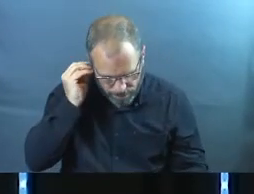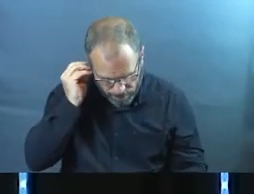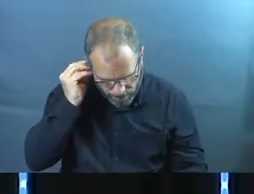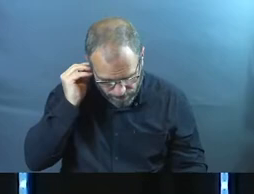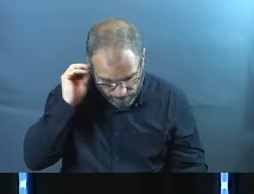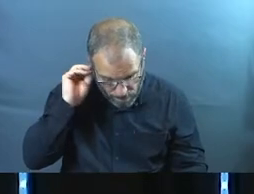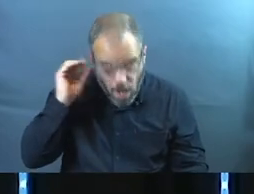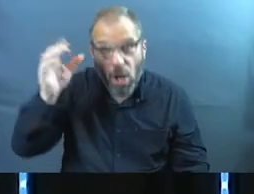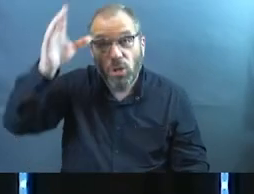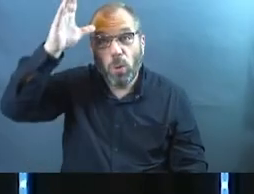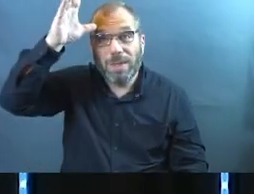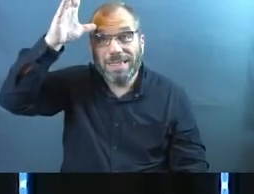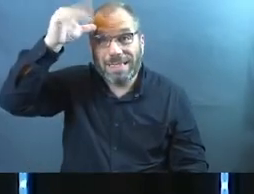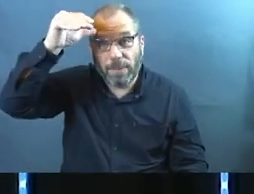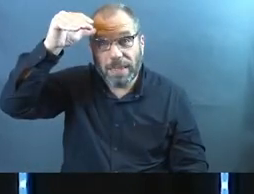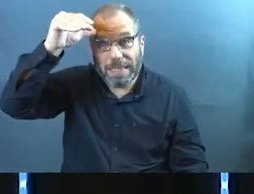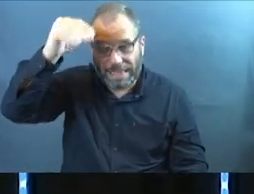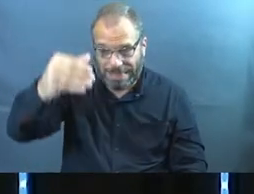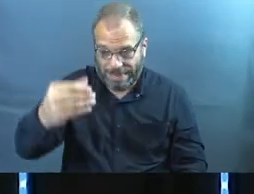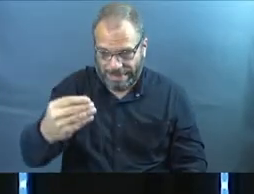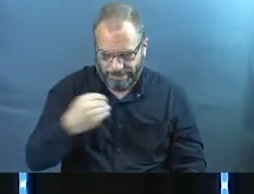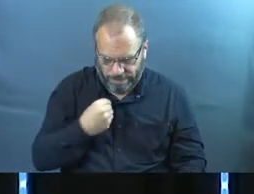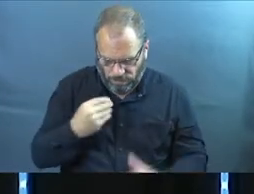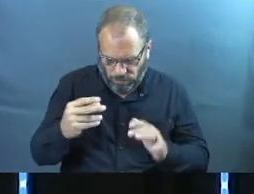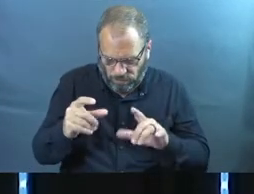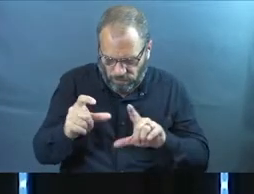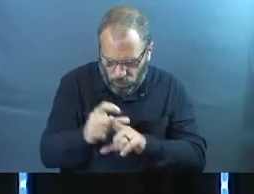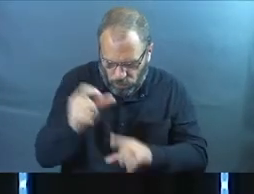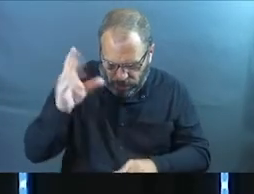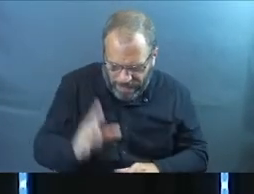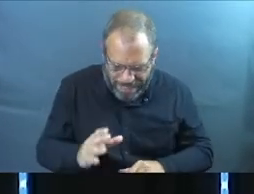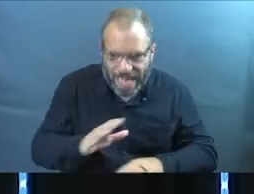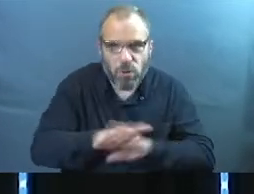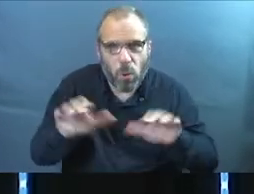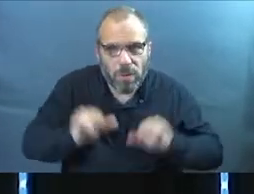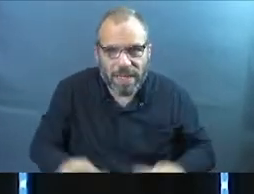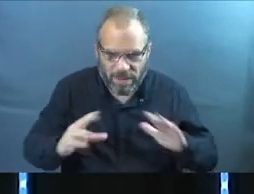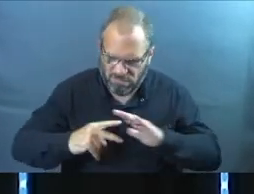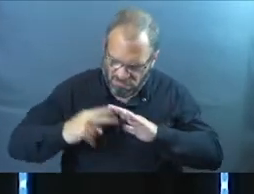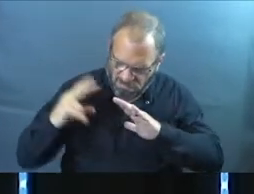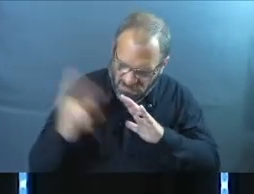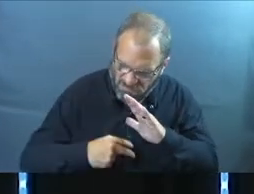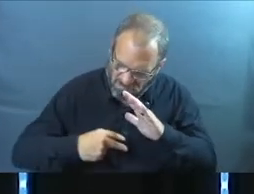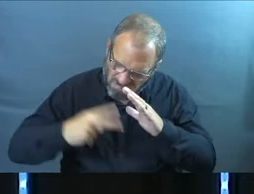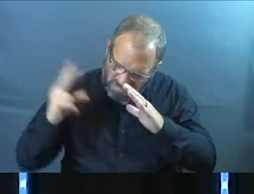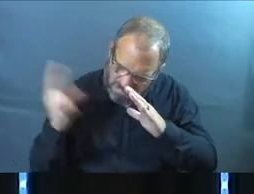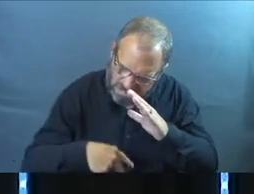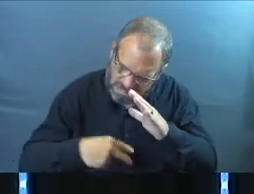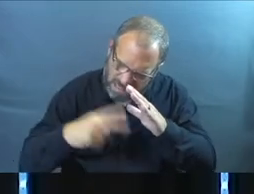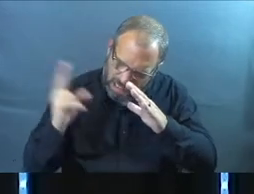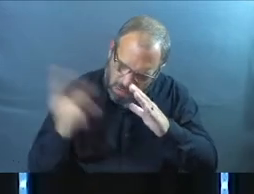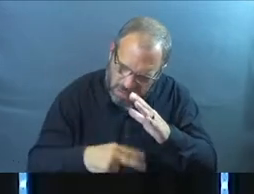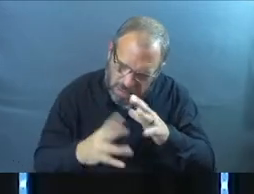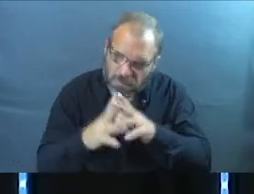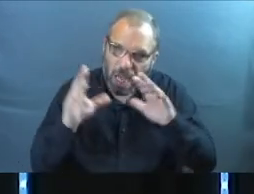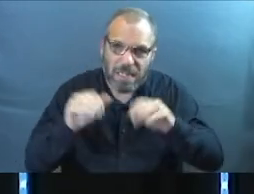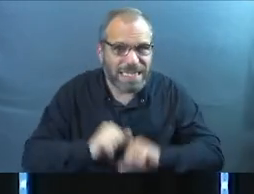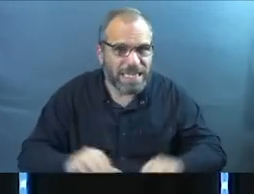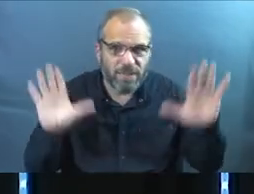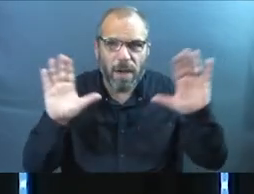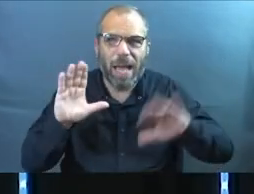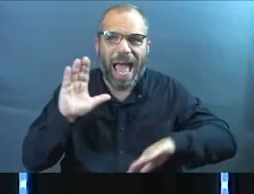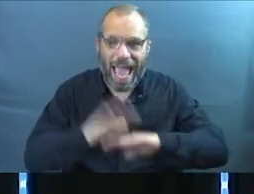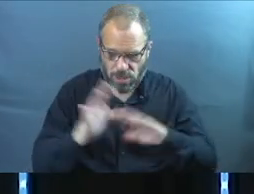your stubbornness to God's word and do not give up. And keep reading no matter what. And